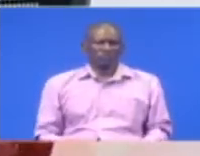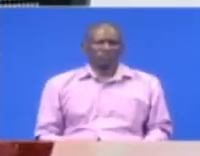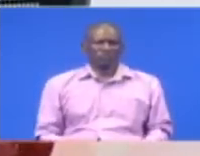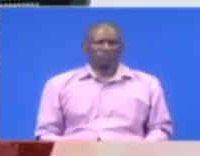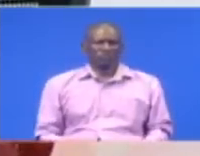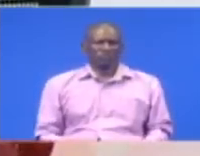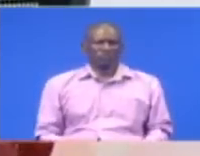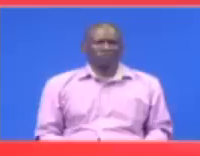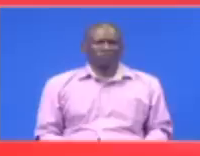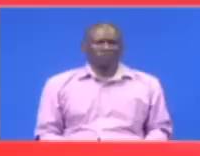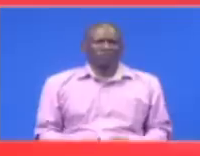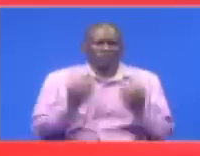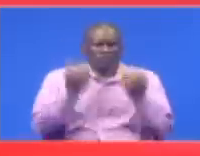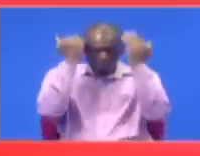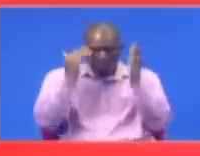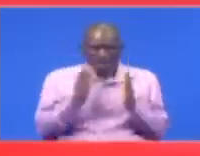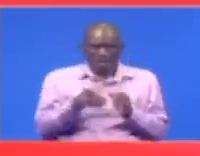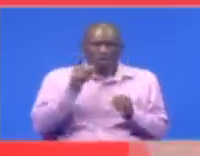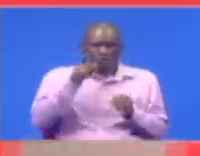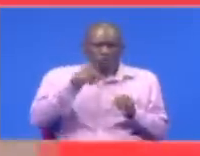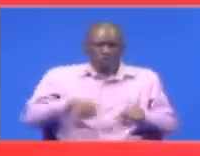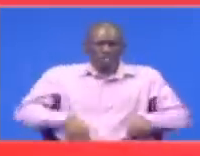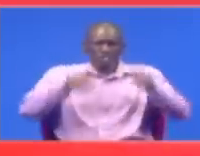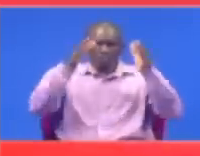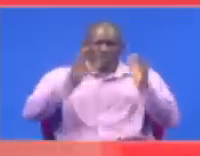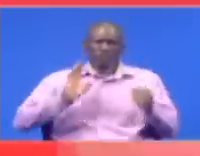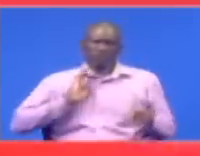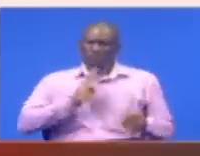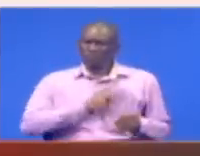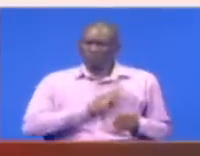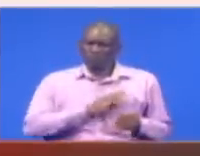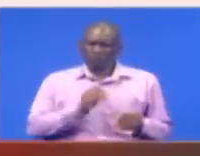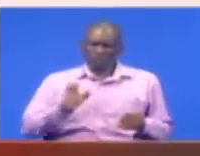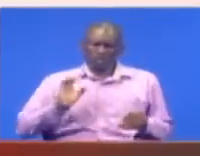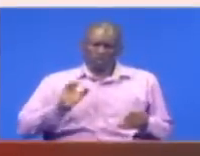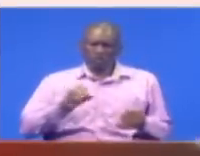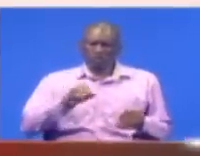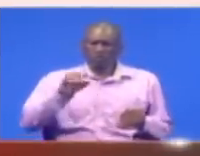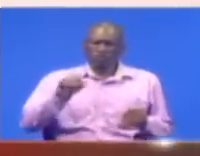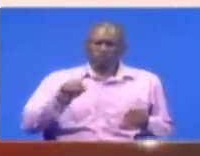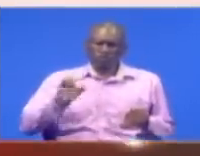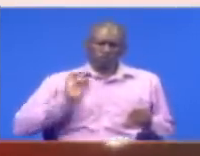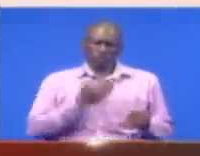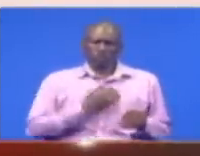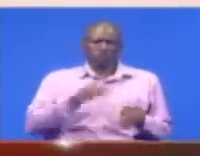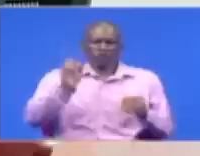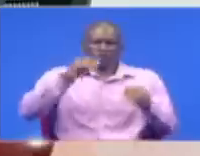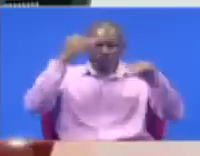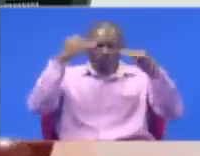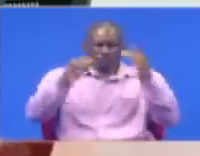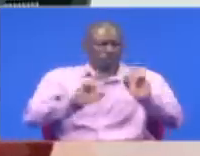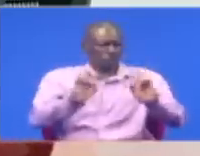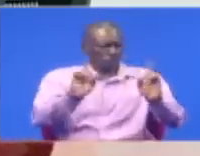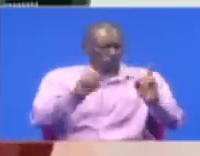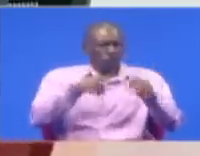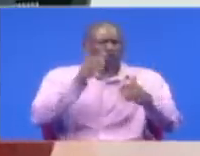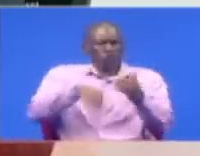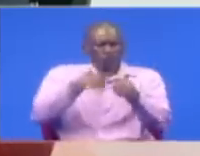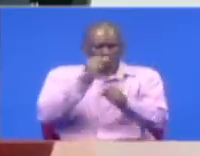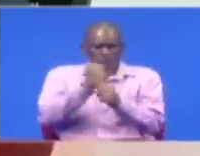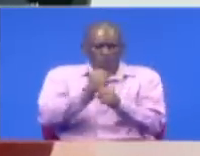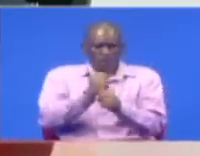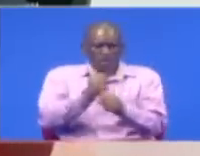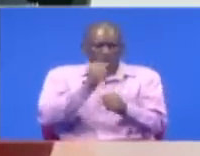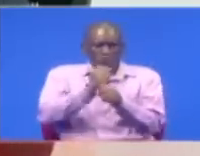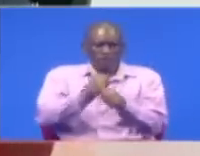So, Senior Counsel, were you the chairman of the board of the council of Nairobi University? Or? No, I whatever work I